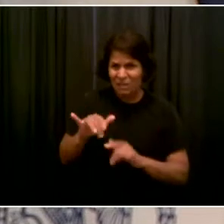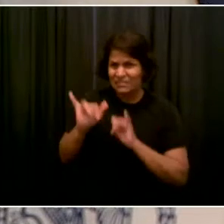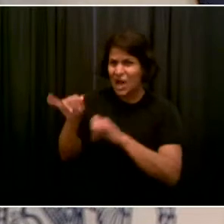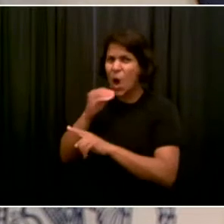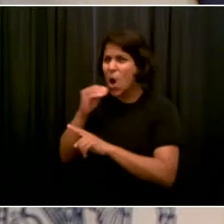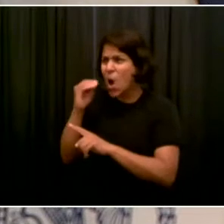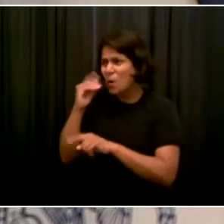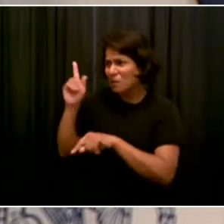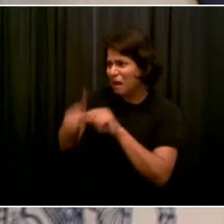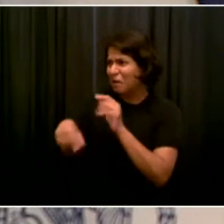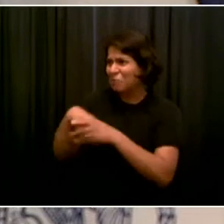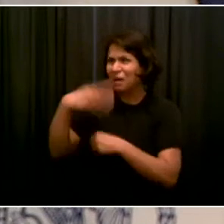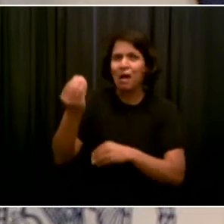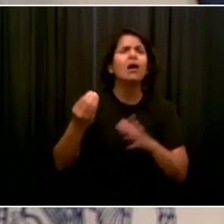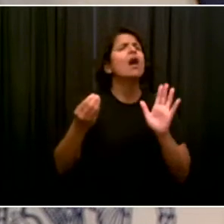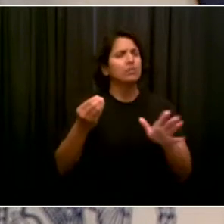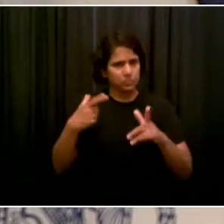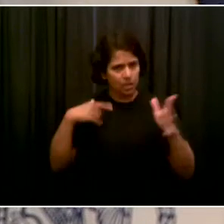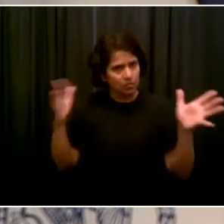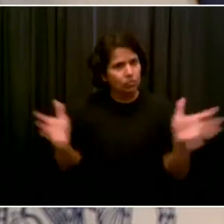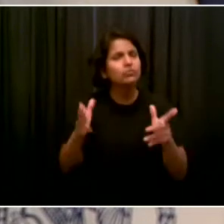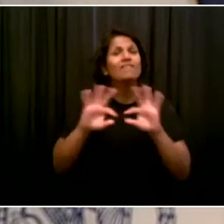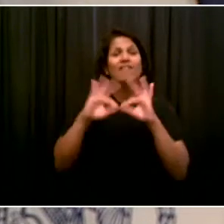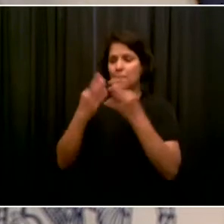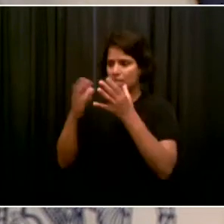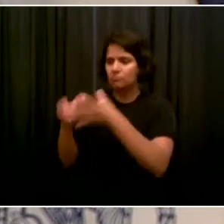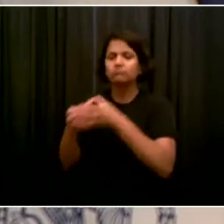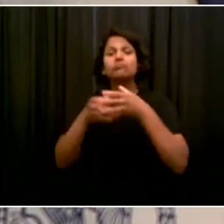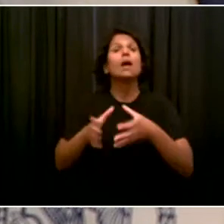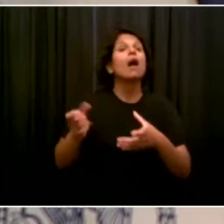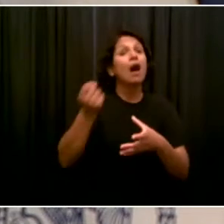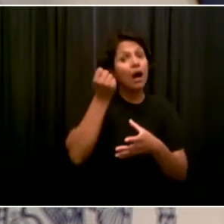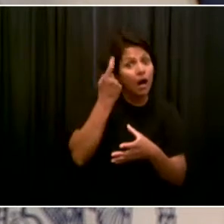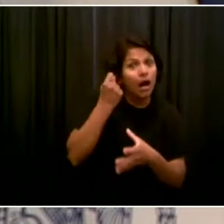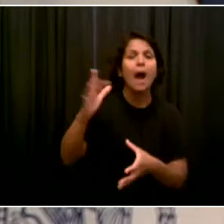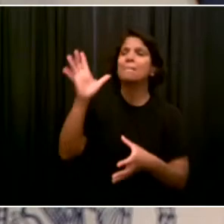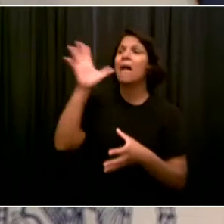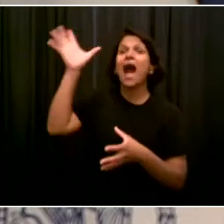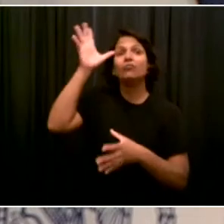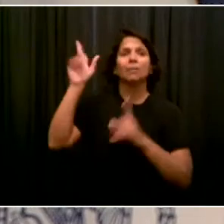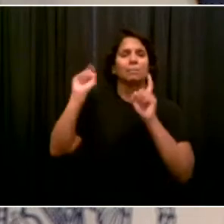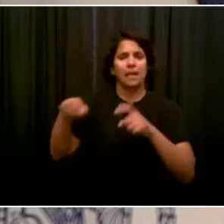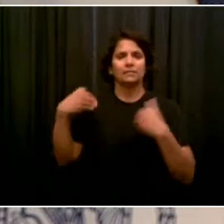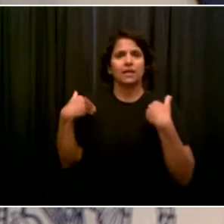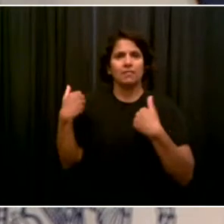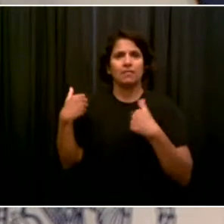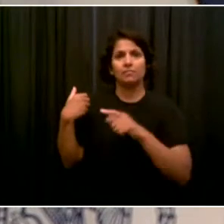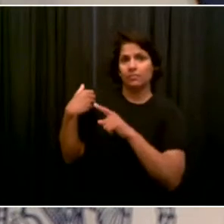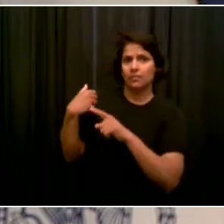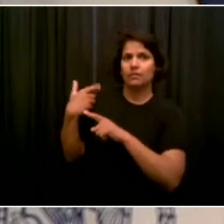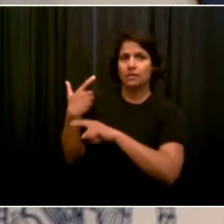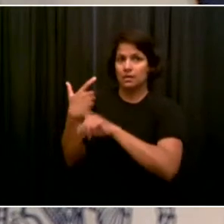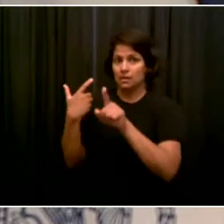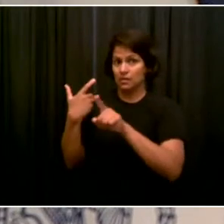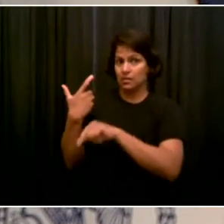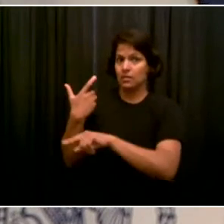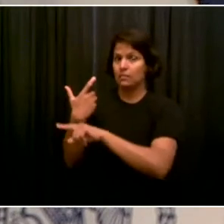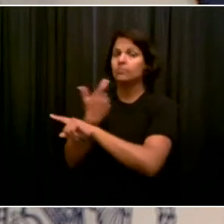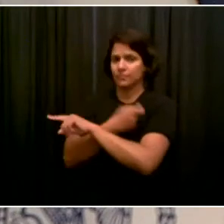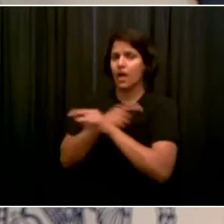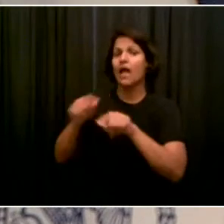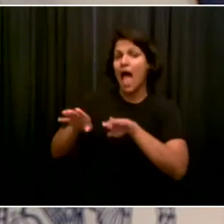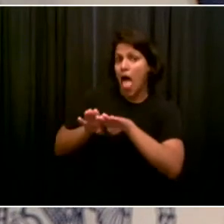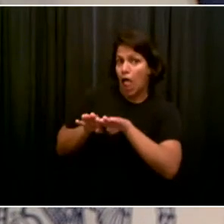But if you're going out as a whole family and your kids are not yet vaccination age, of course they should come along. We're also looking forward to the point where kids can